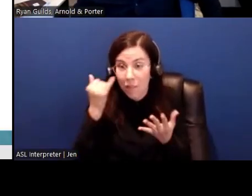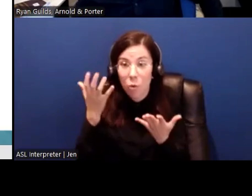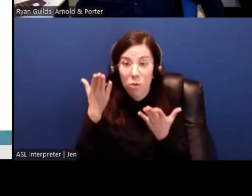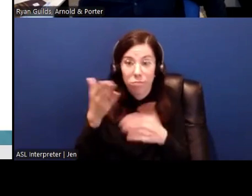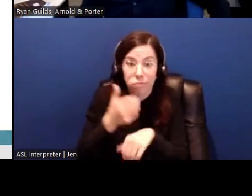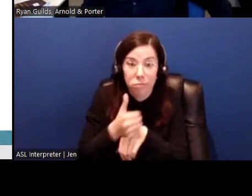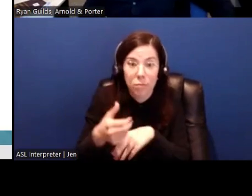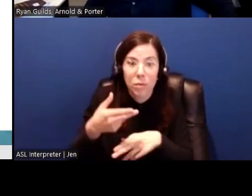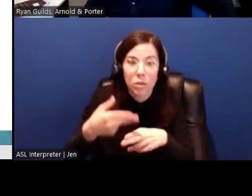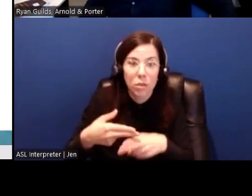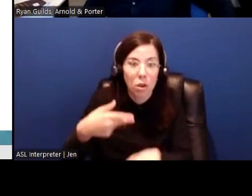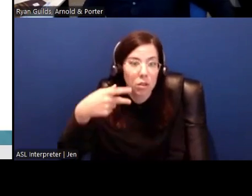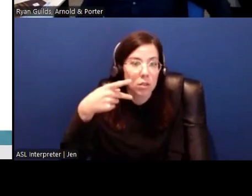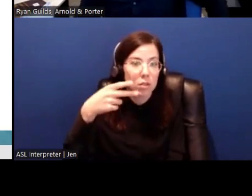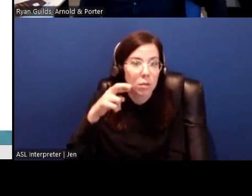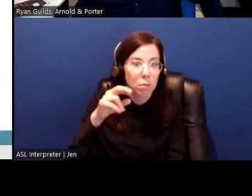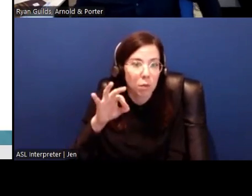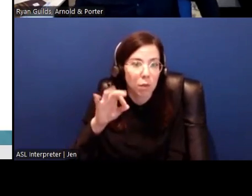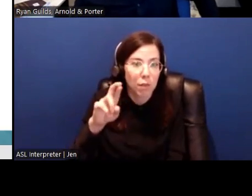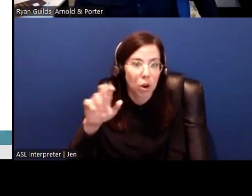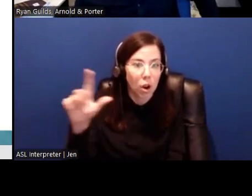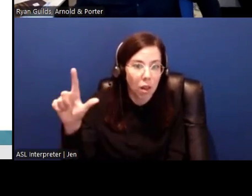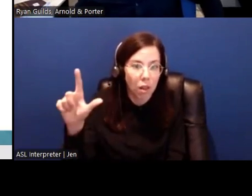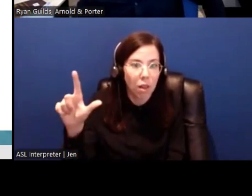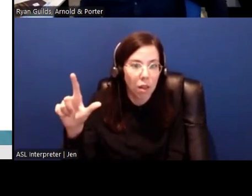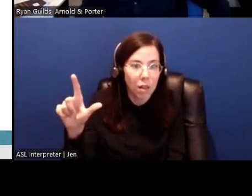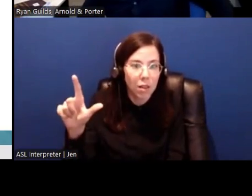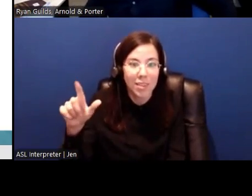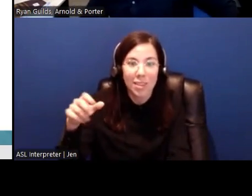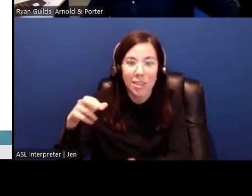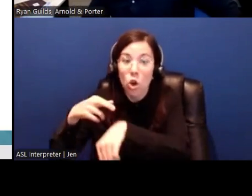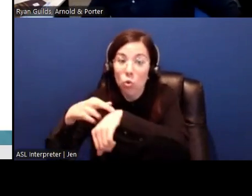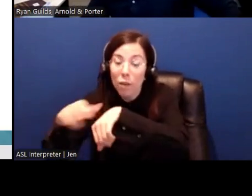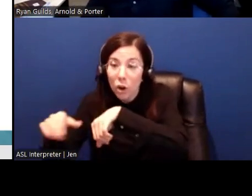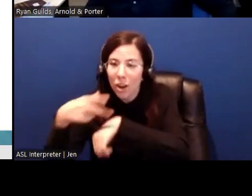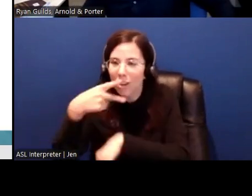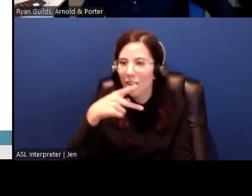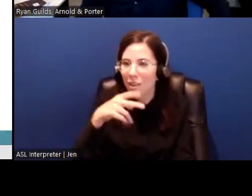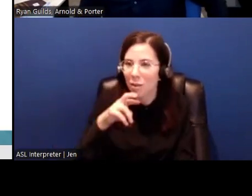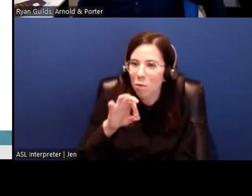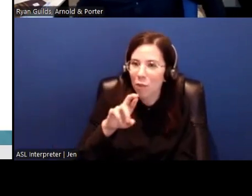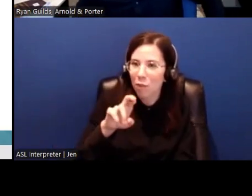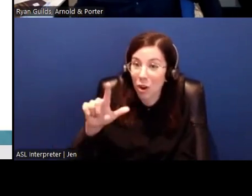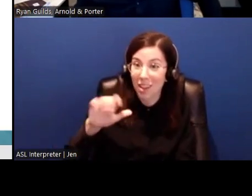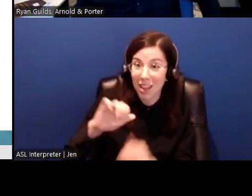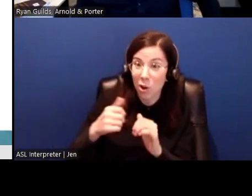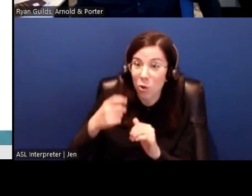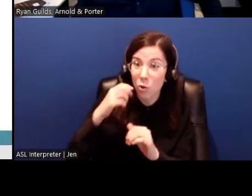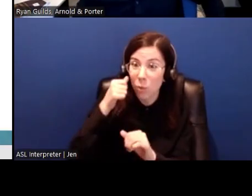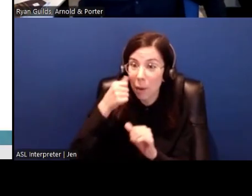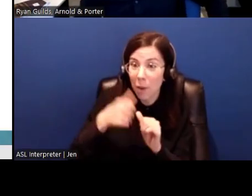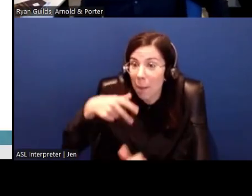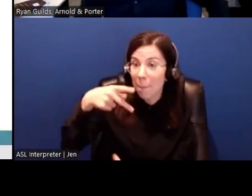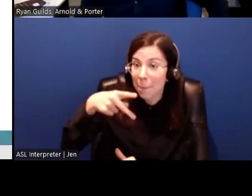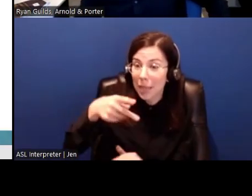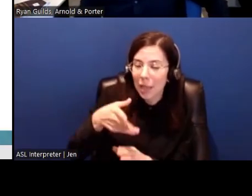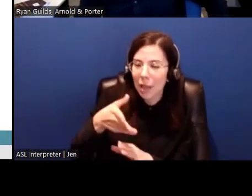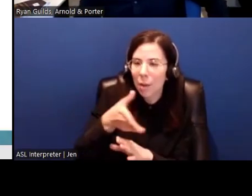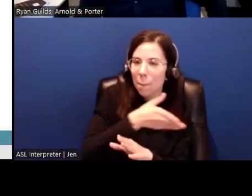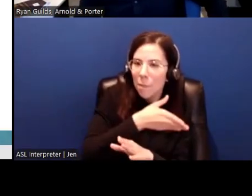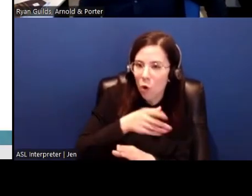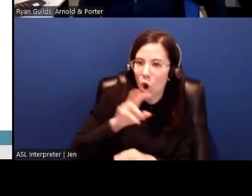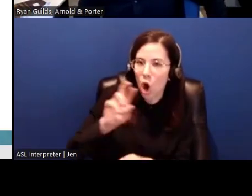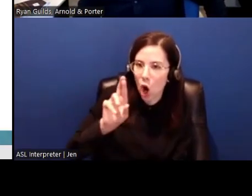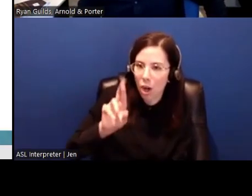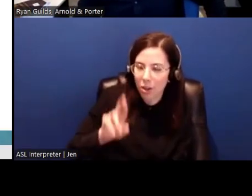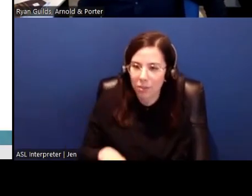a preferral. And there you will see there's referral and preferral. So the easiest way to remember this is that P comes before R.